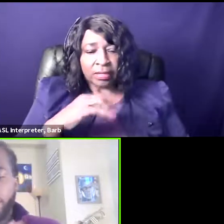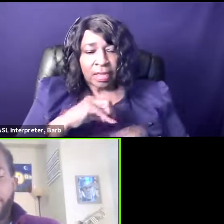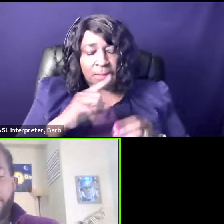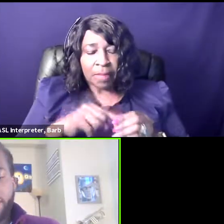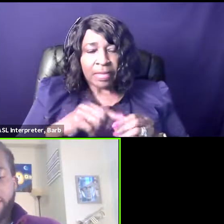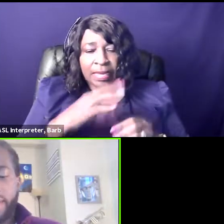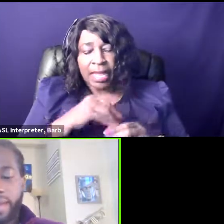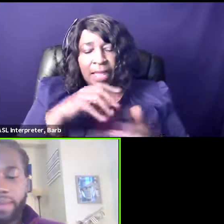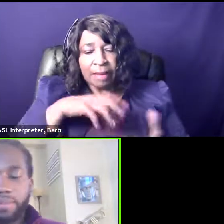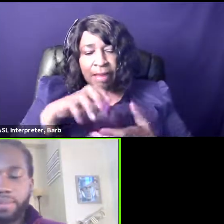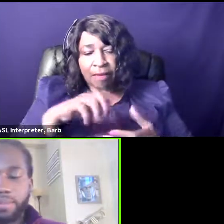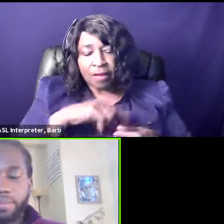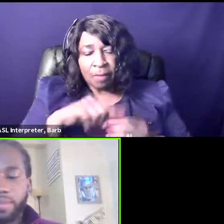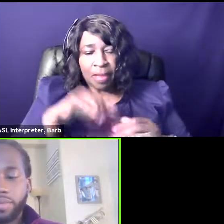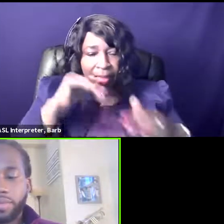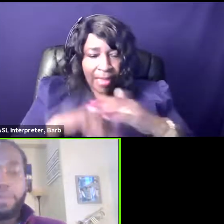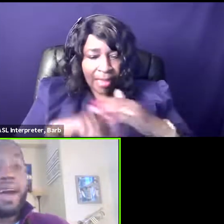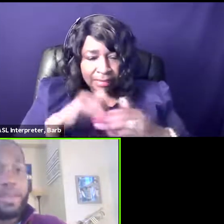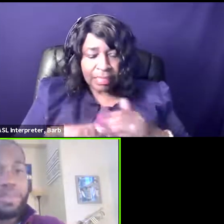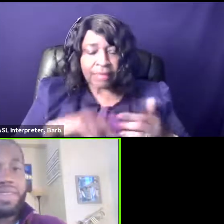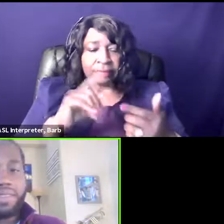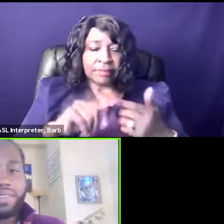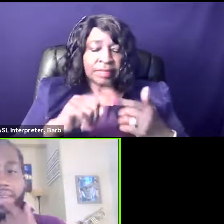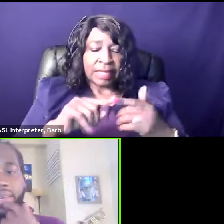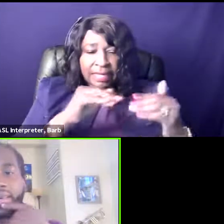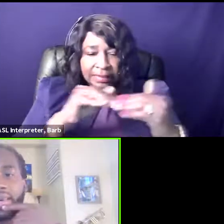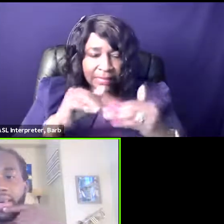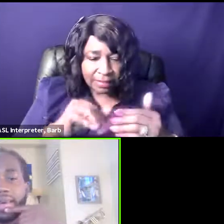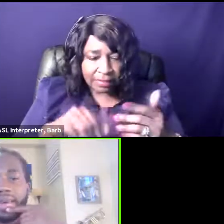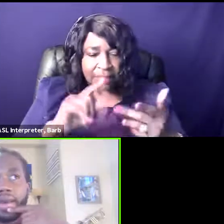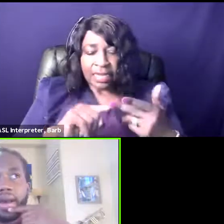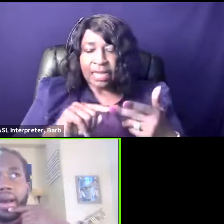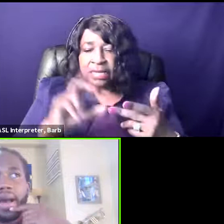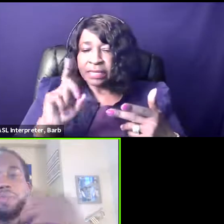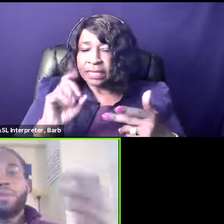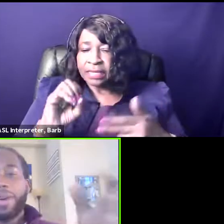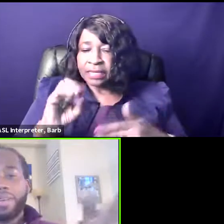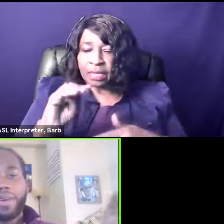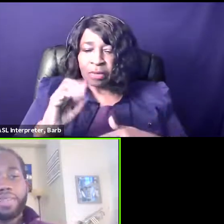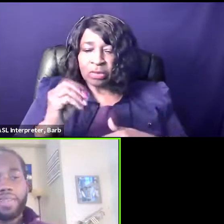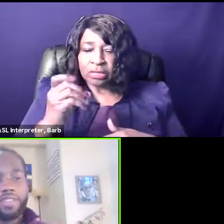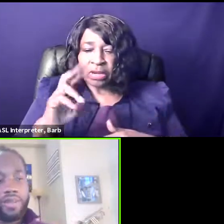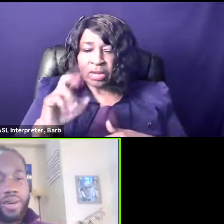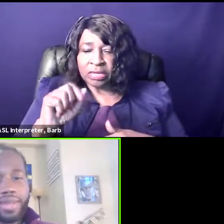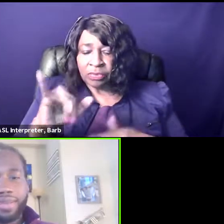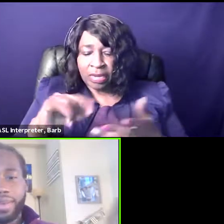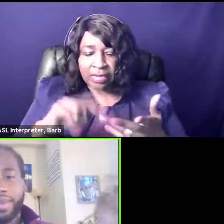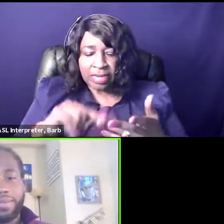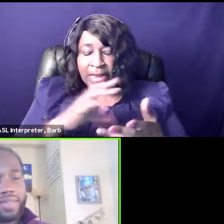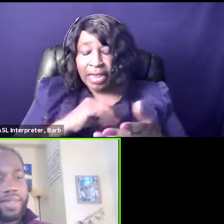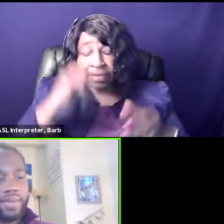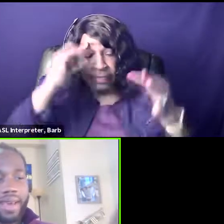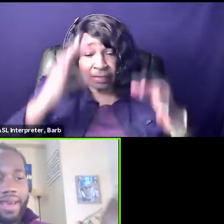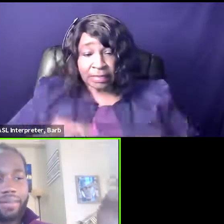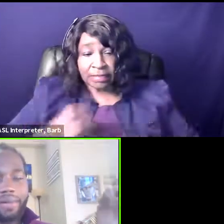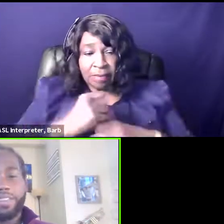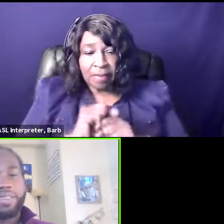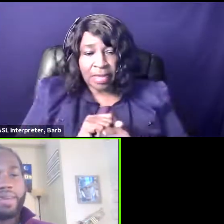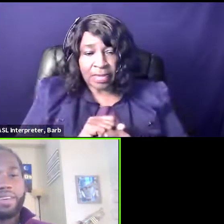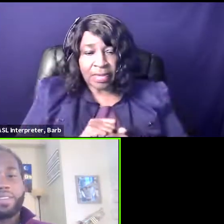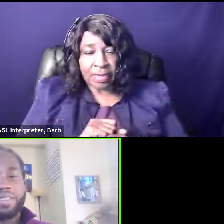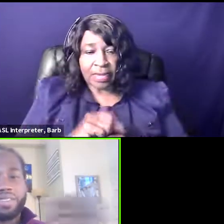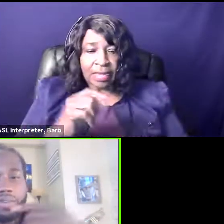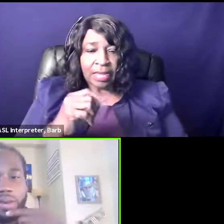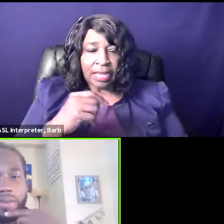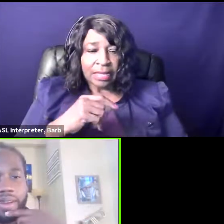access, justice, democracy, and decision making, I'm reminded, that Detroit and Flint had